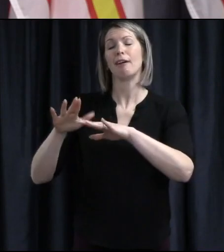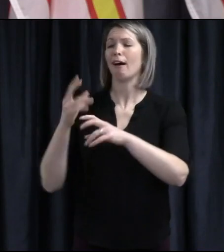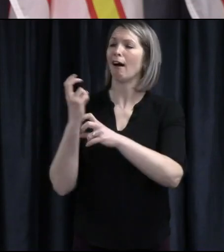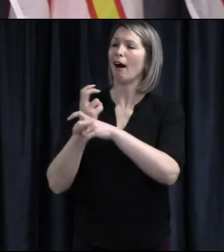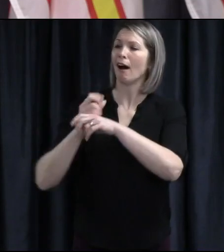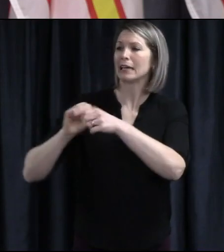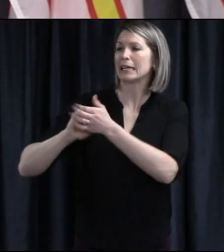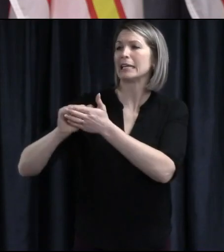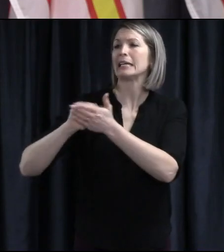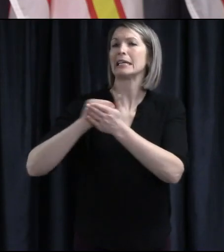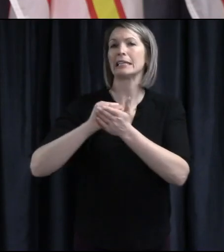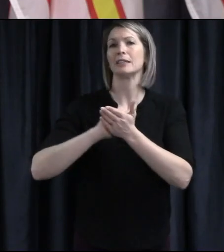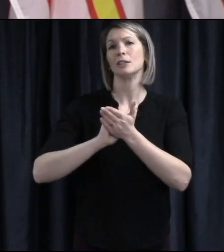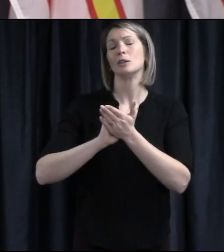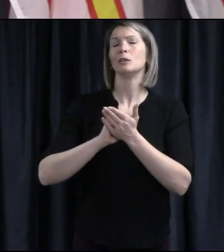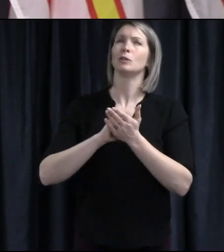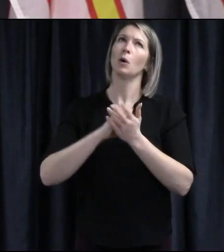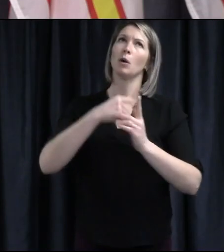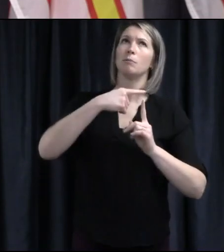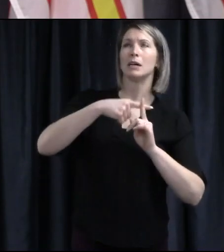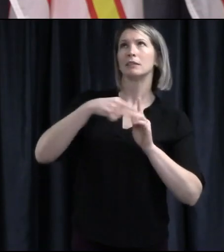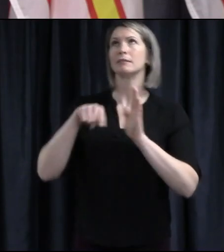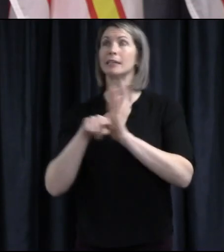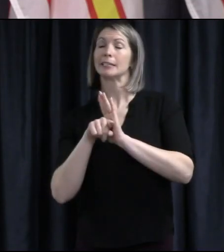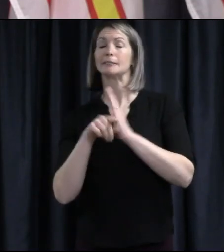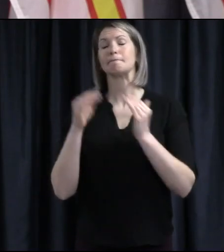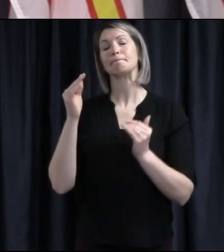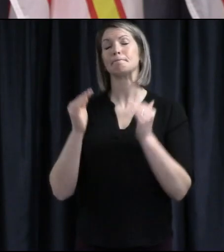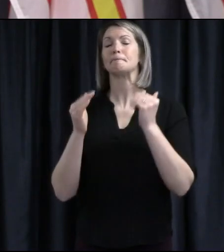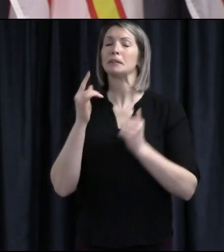it's a weighing of risks and benefits, I think, at this point.